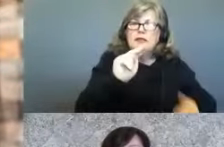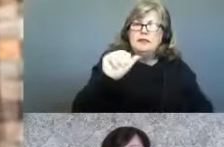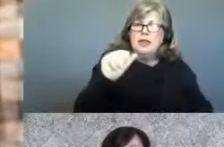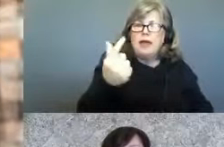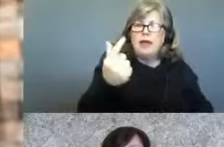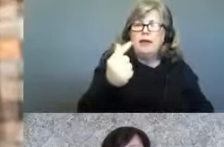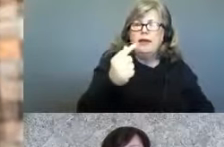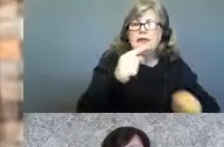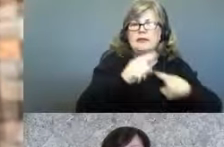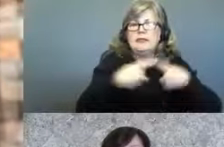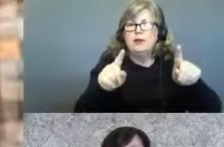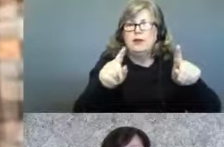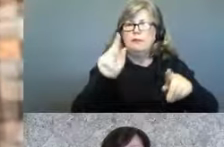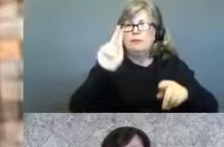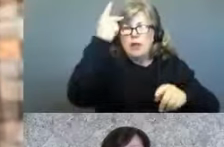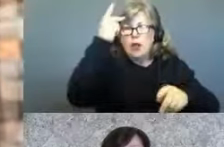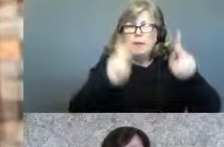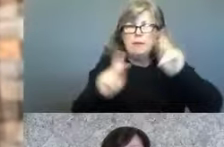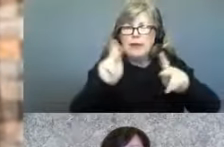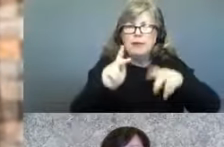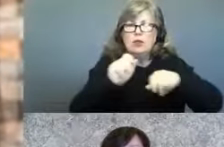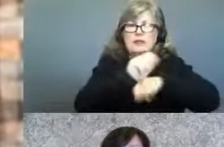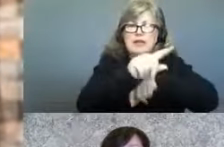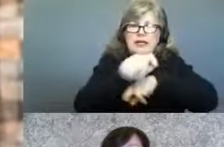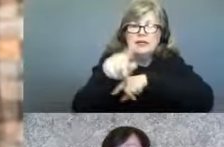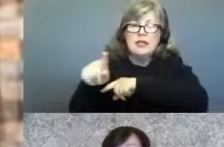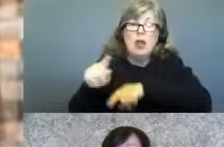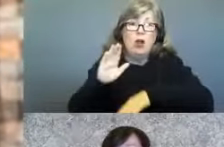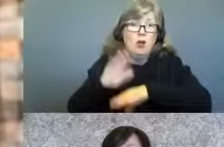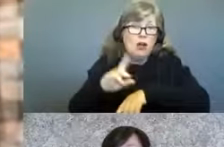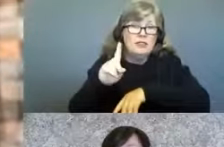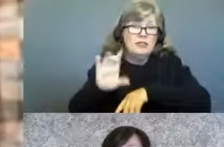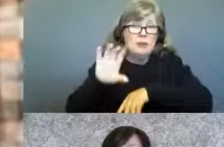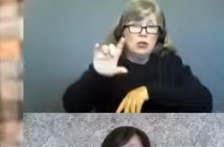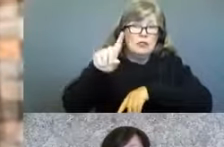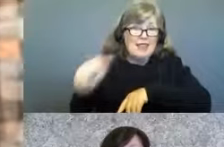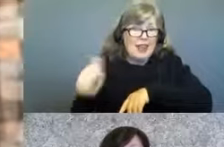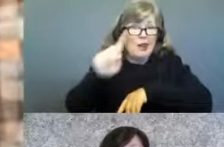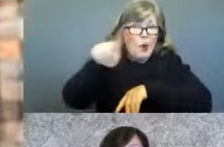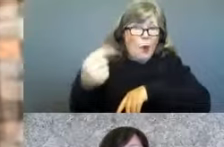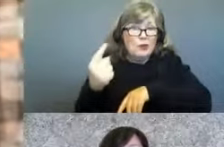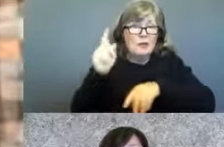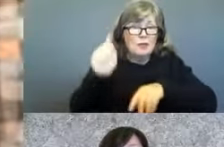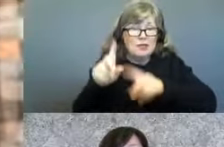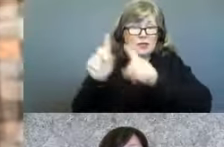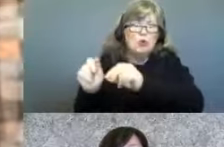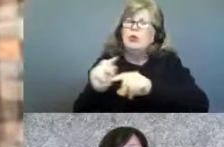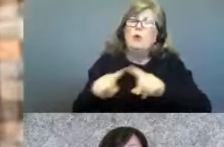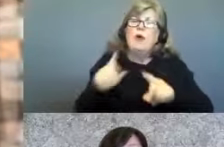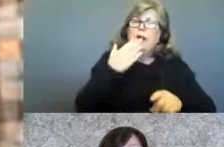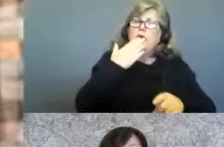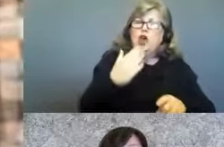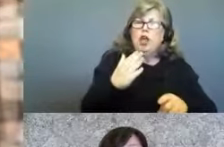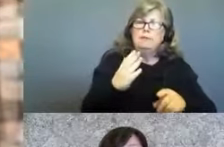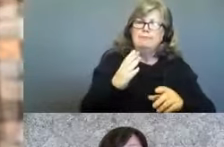can send the letter. Obviously, you don't have to do it on December 10th, but that would be a very nice symbolic effort, and you can keep